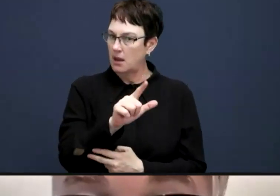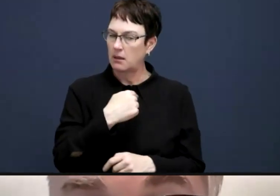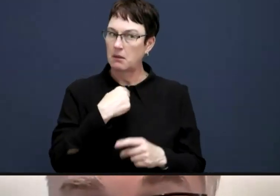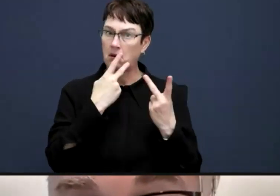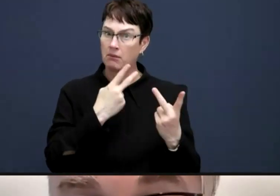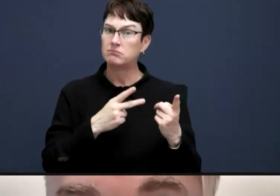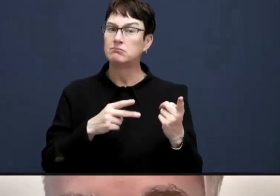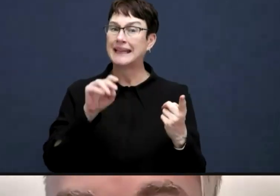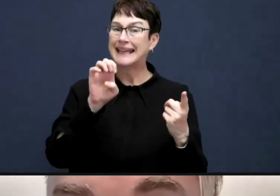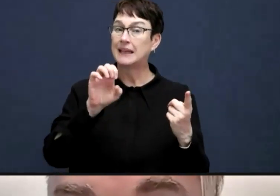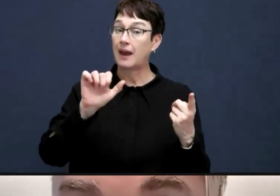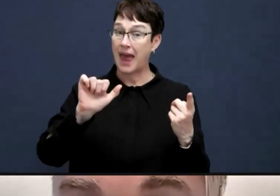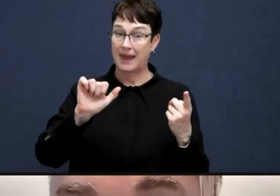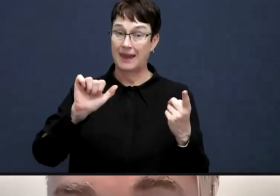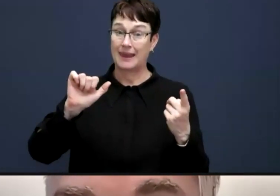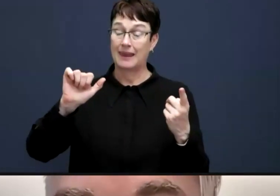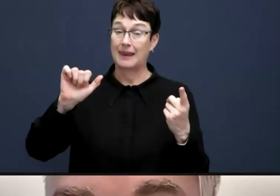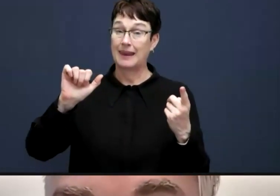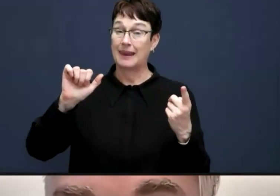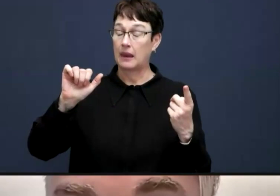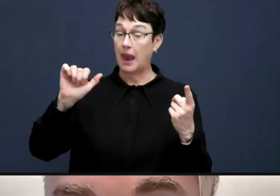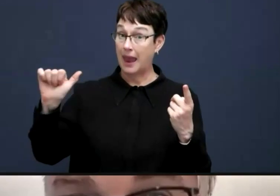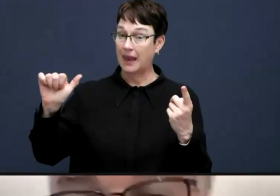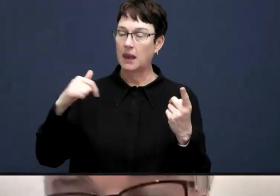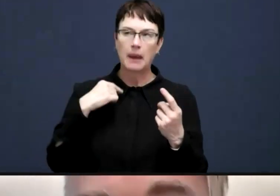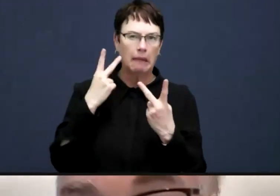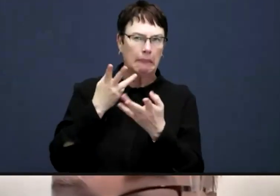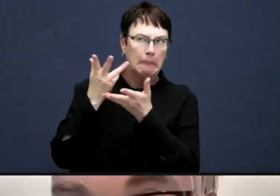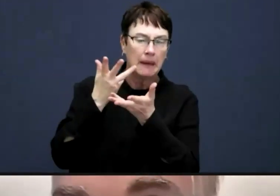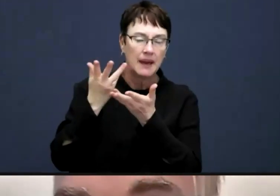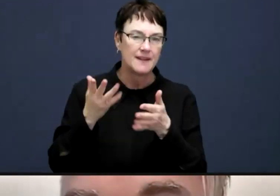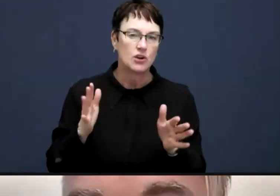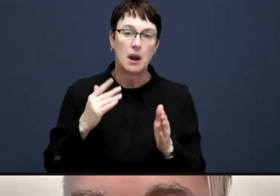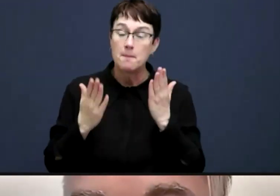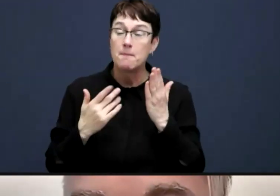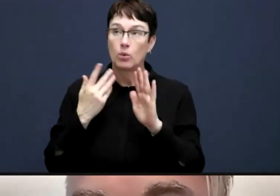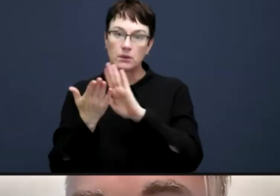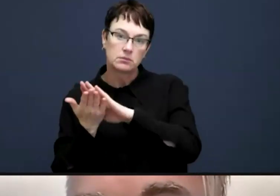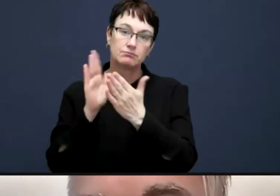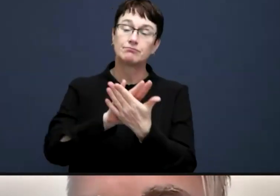some of the reporting, that we should move to HTML because it is so much more accessible.